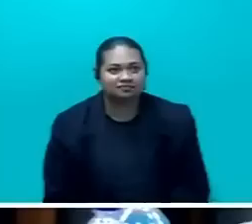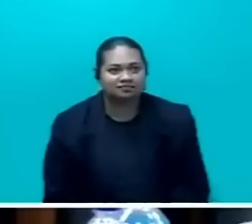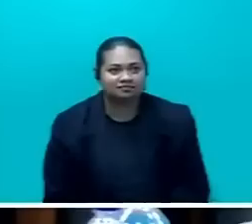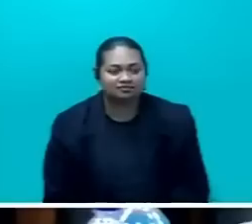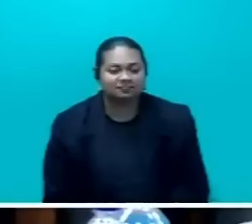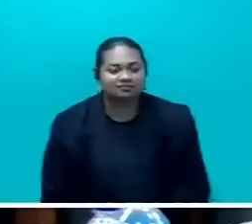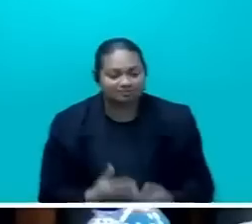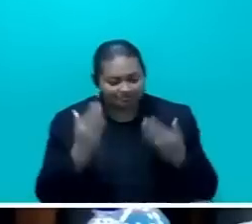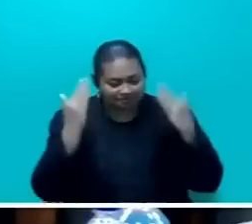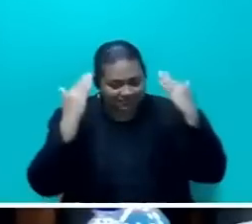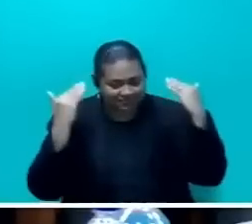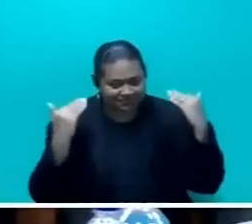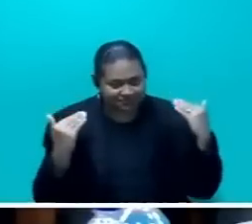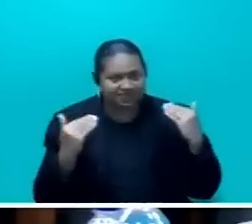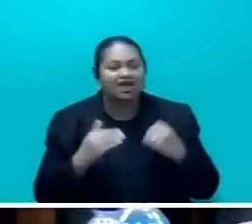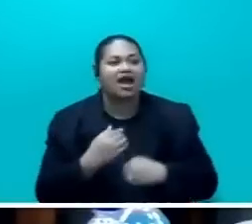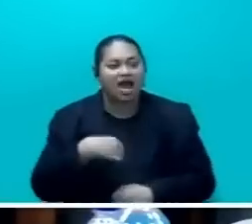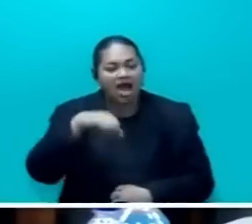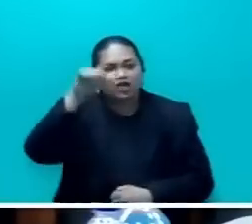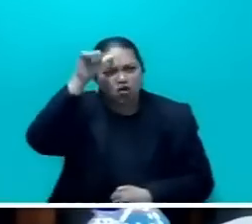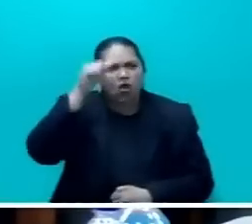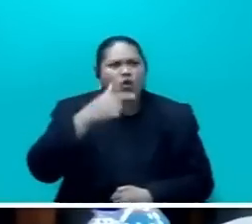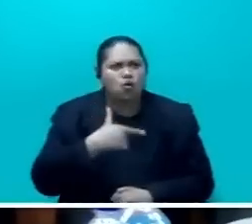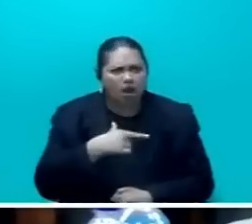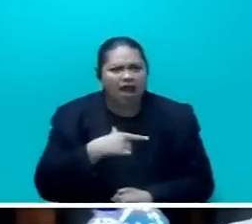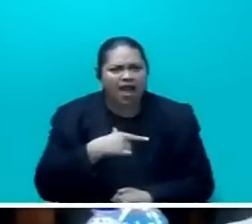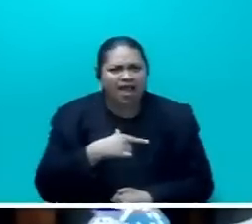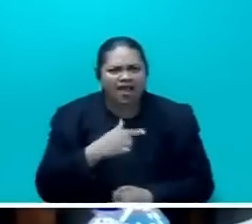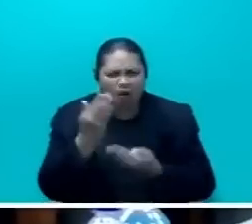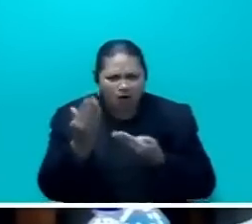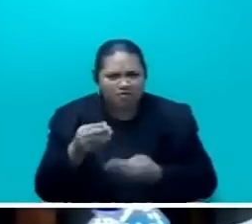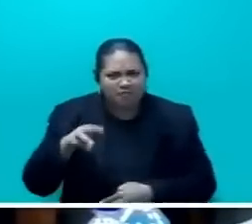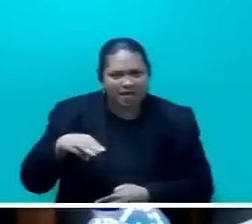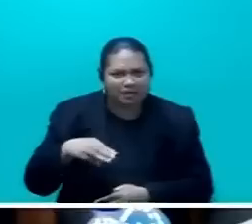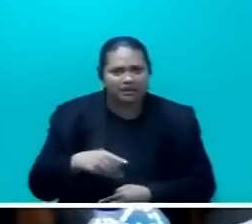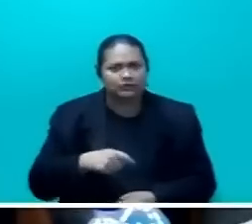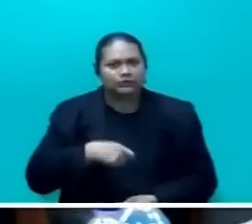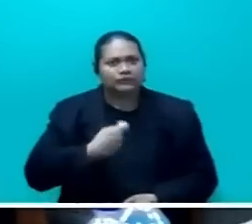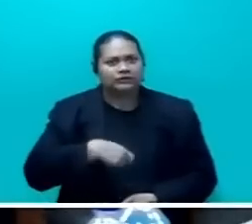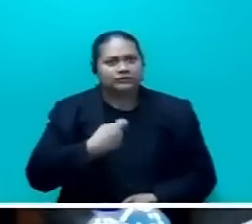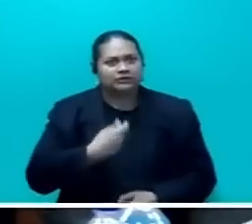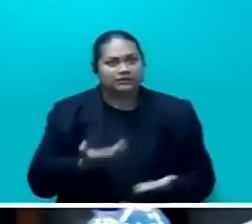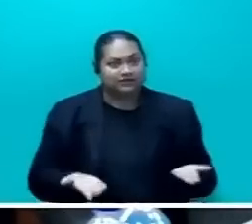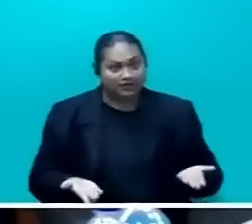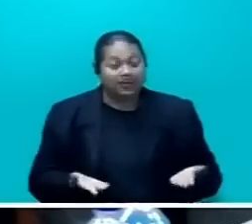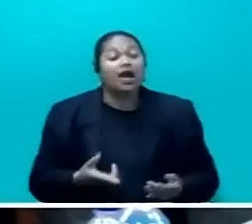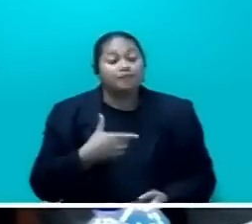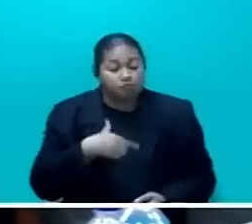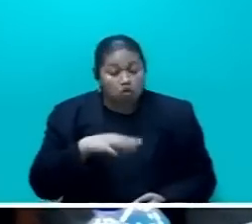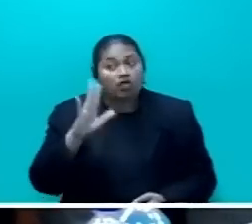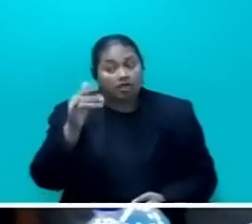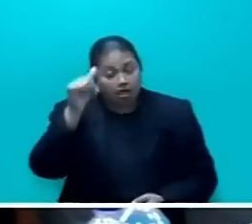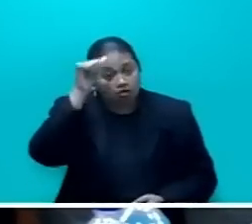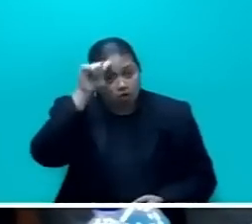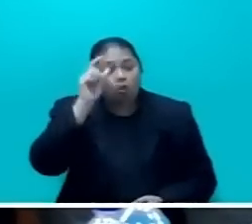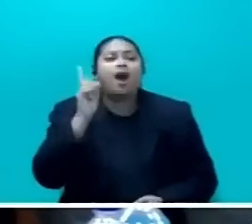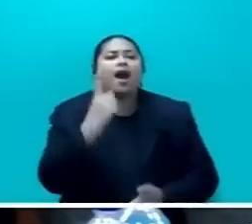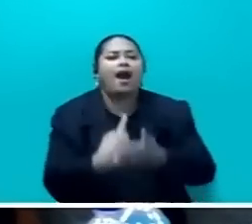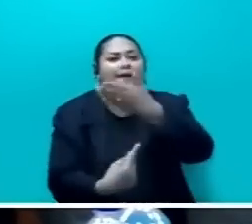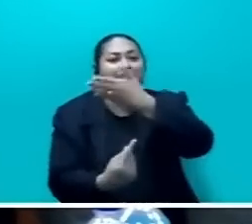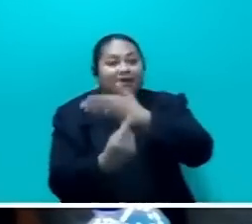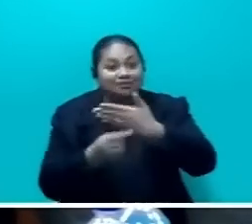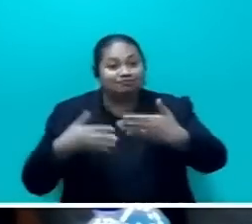Mr. Speaker, I know why the honourable member is getting agitated. Because he knows what happened. And